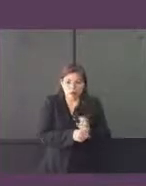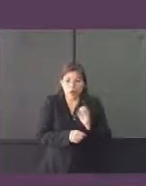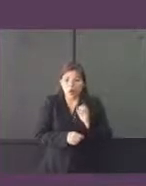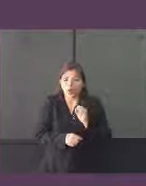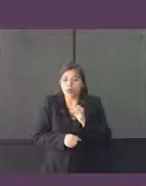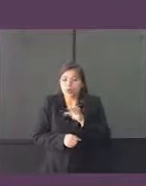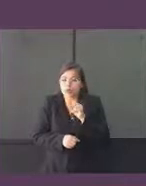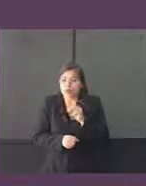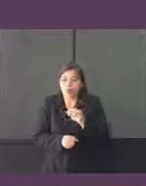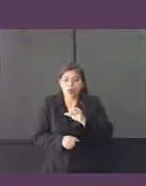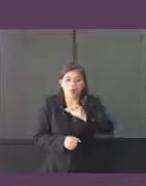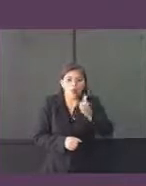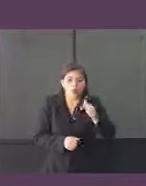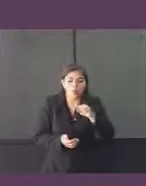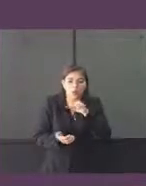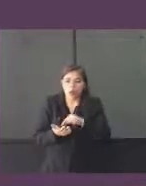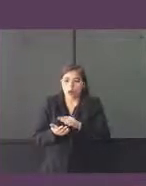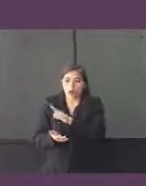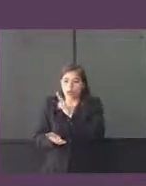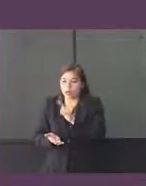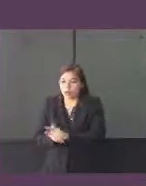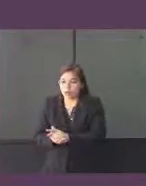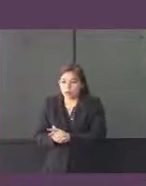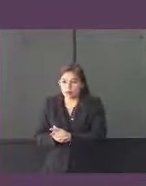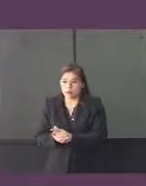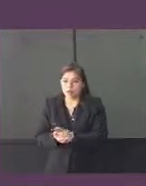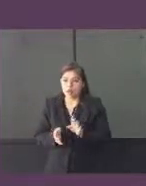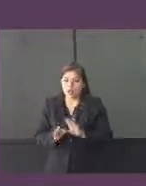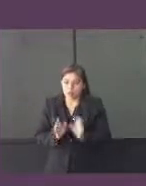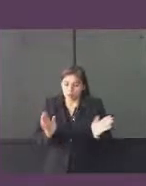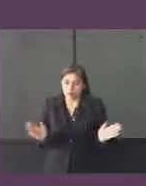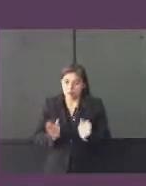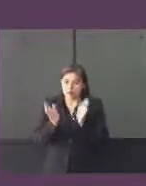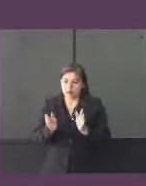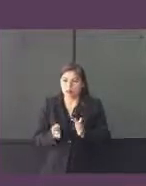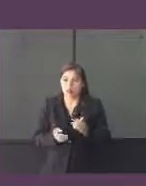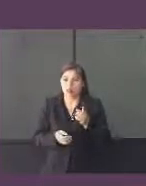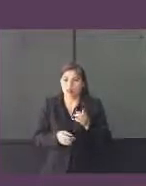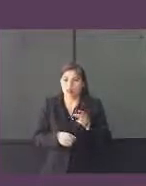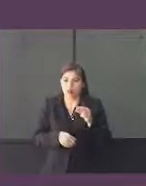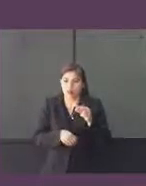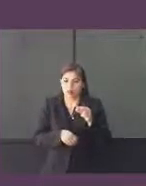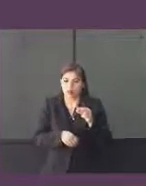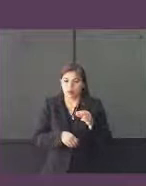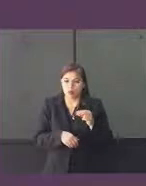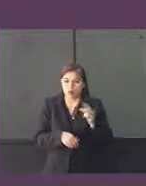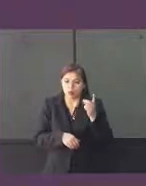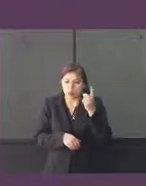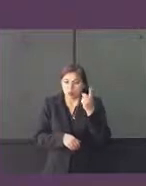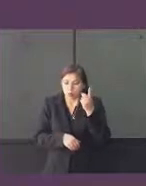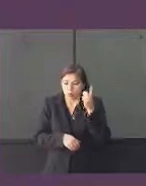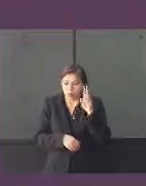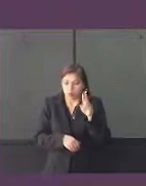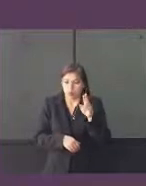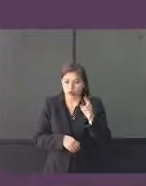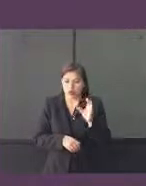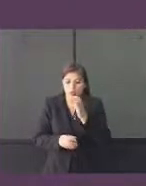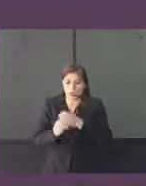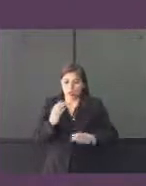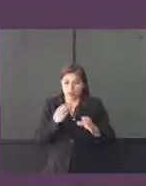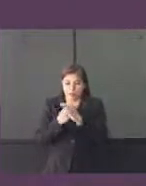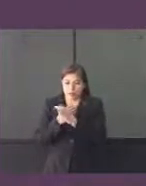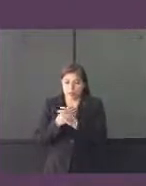Otherwise, this is one of the legislative strategies fostered by Dr. Sheinbaum. She fostered